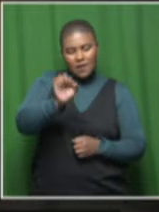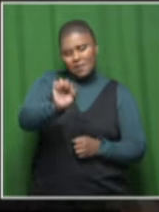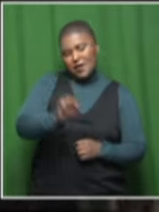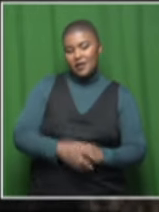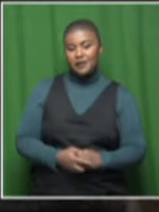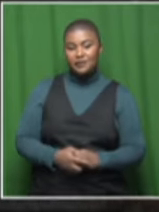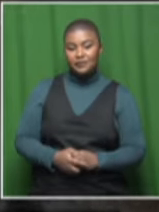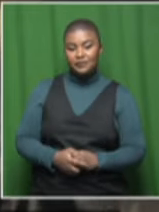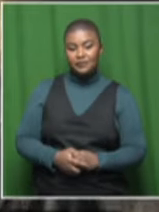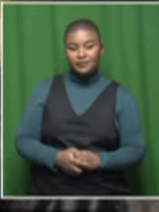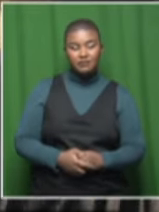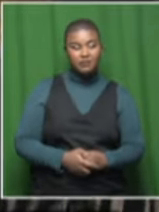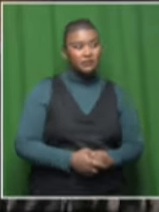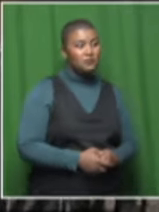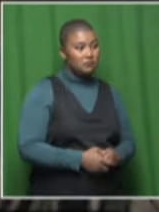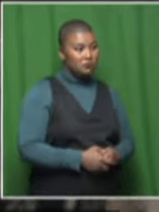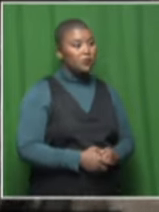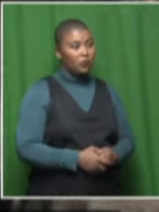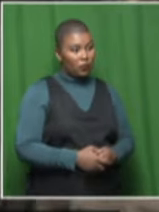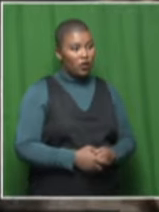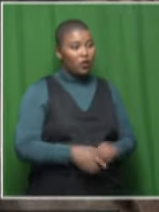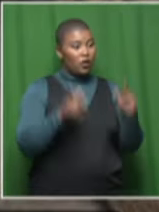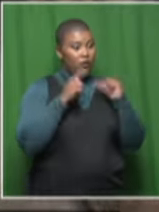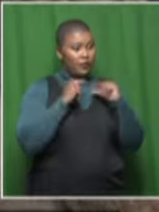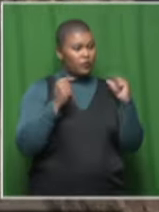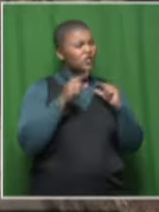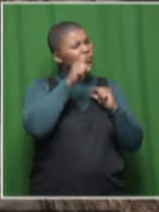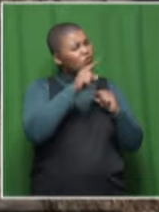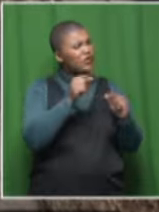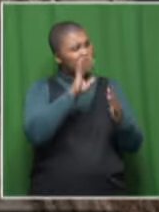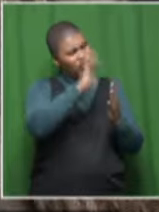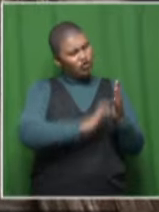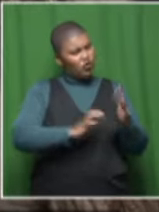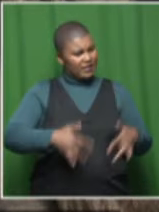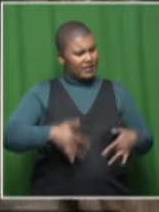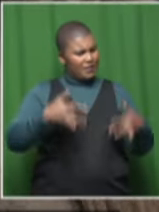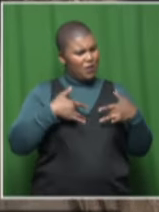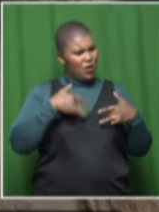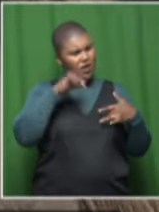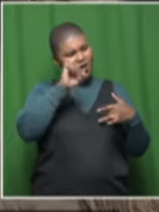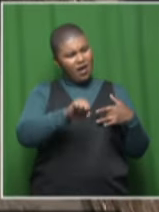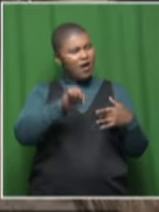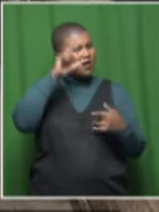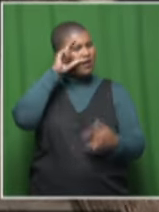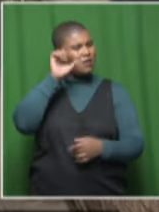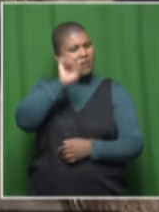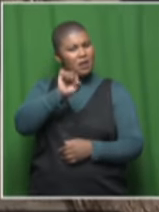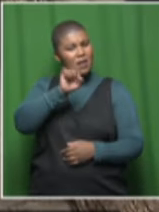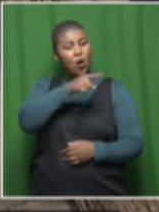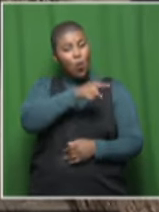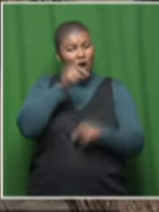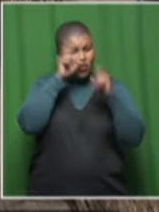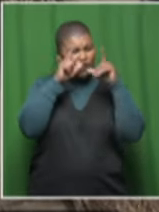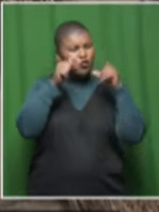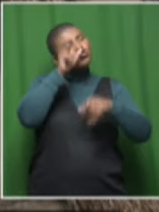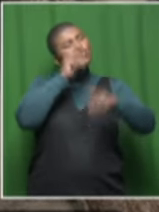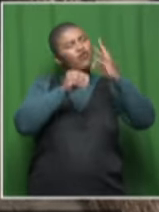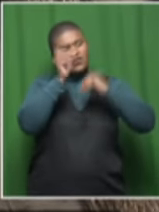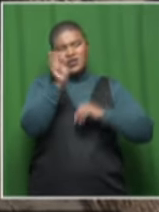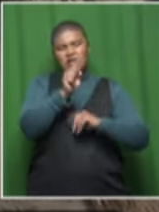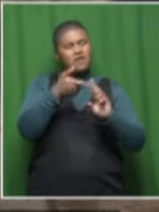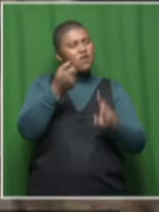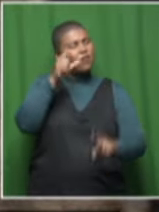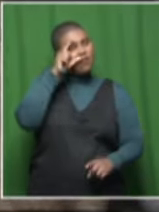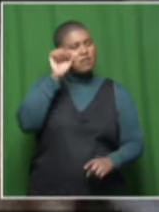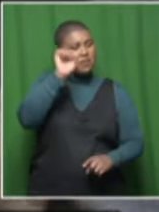Mfundisi Buthelezi, you just spoke about the story of his life. Mhlambe, what as umfundisi, what have you learned from him? And also, let's